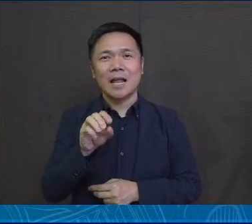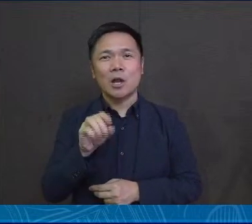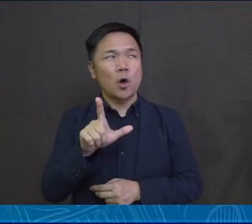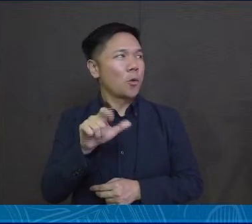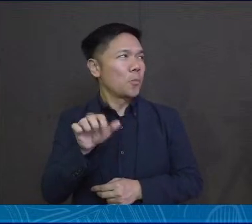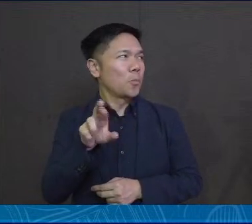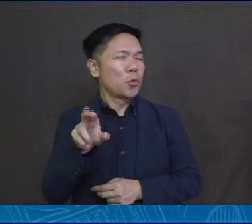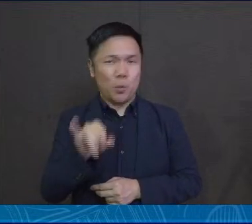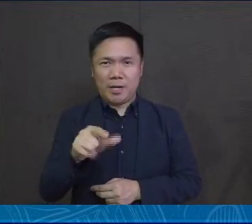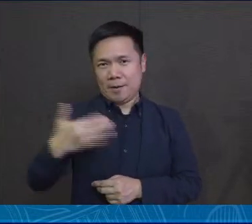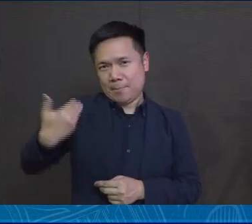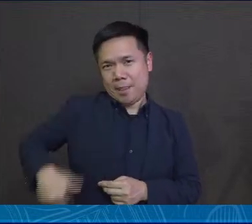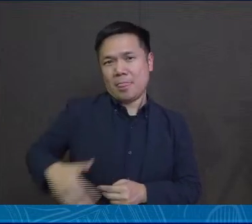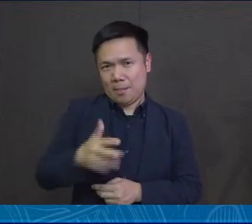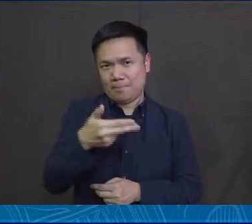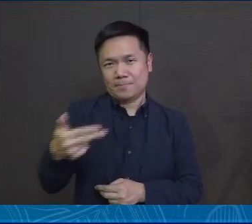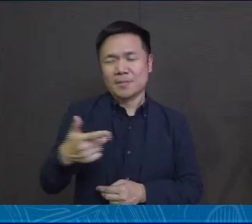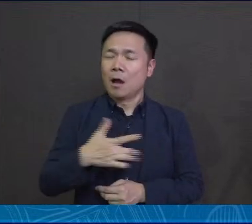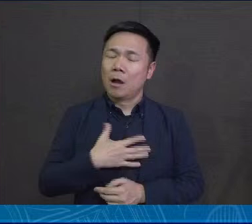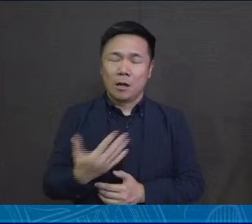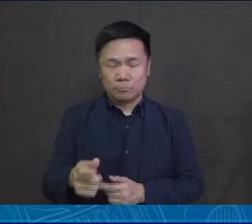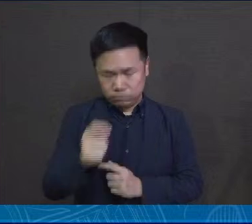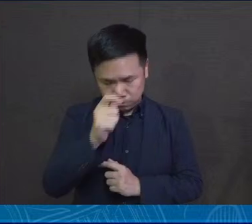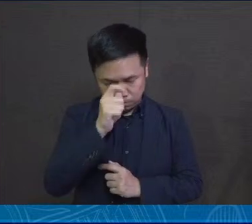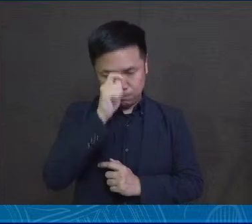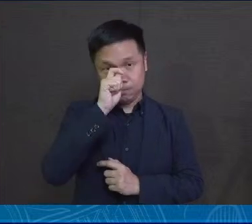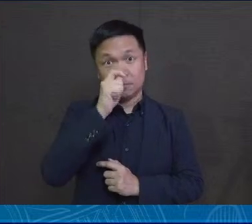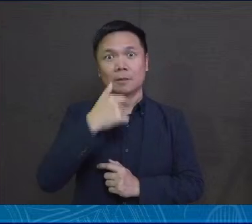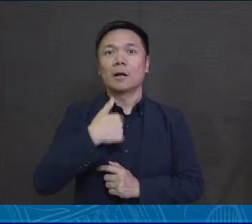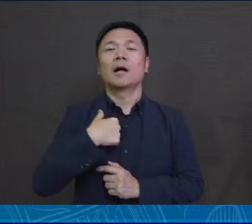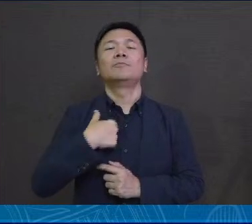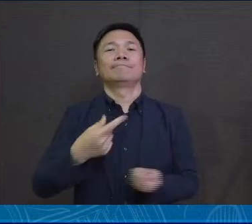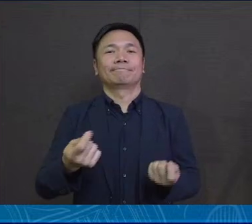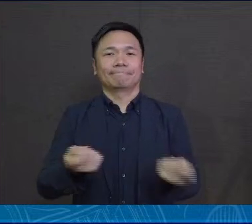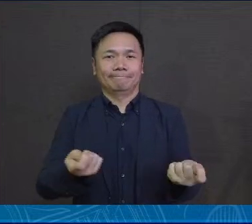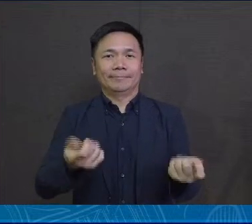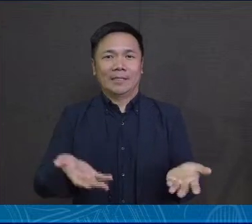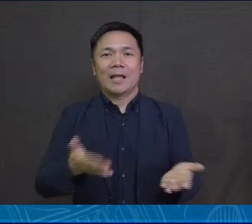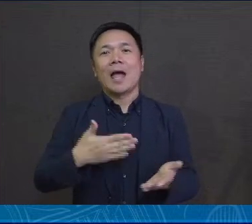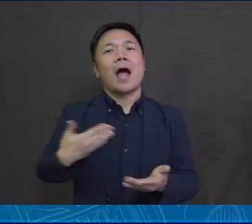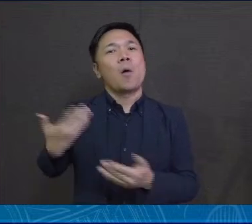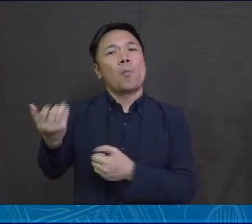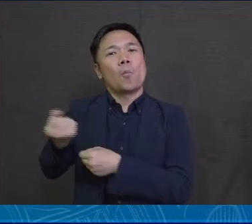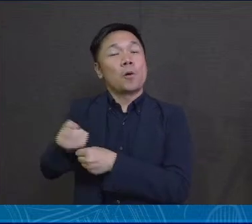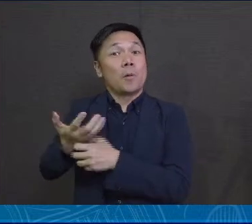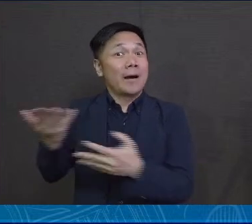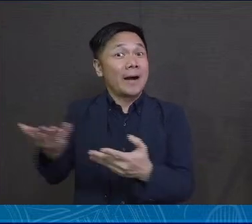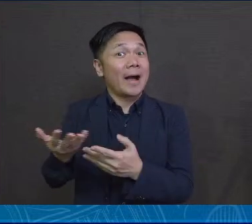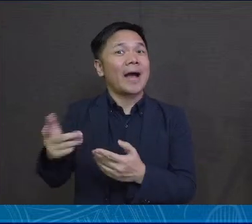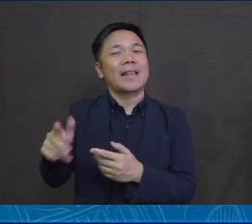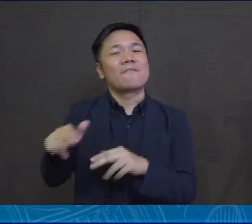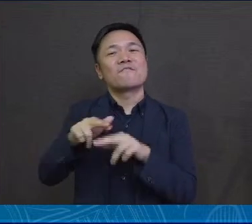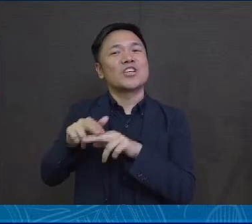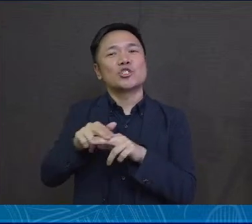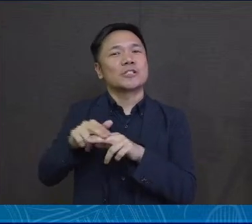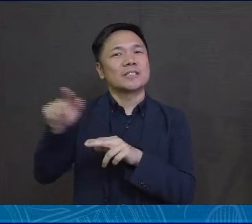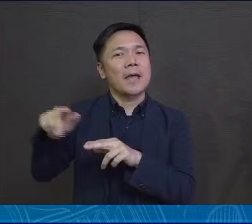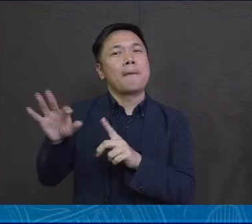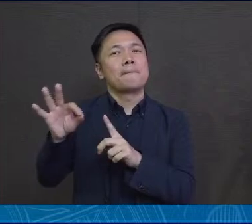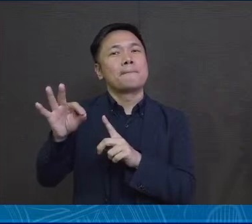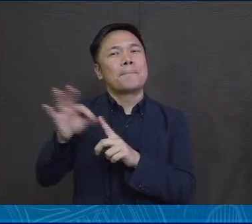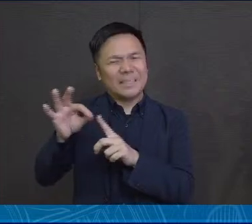to moderate this important session. I work at the Pacific Community based in Fiji,